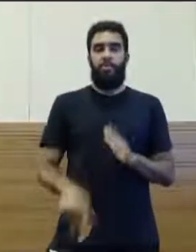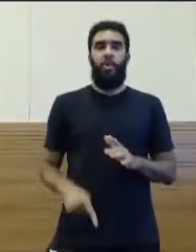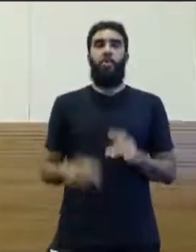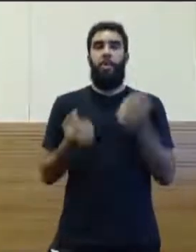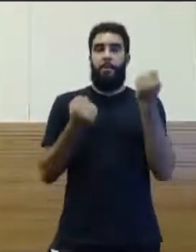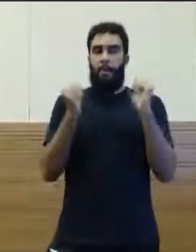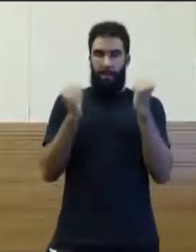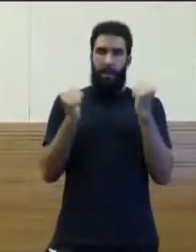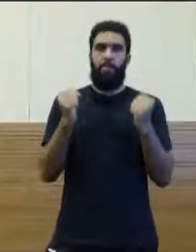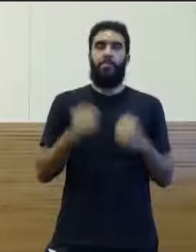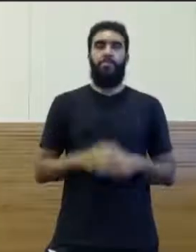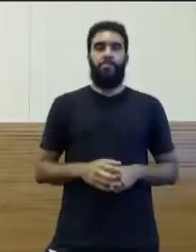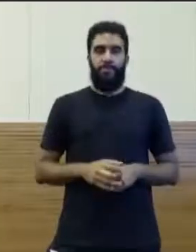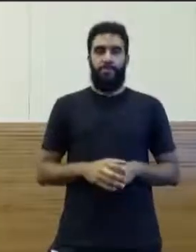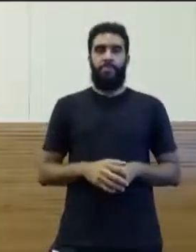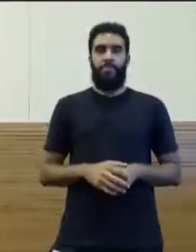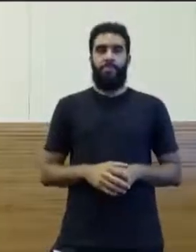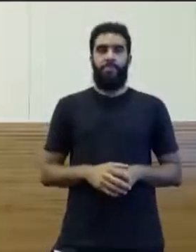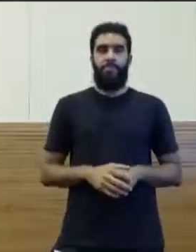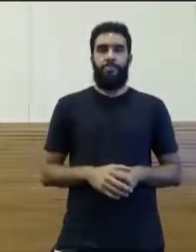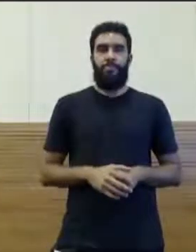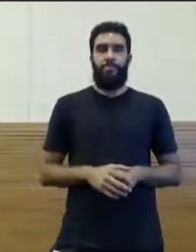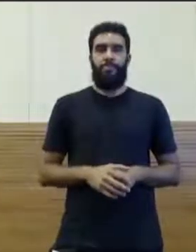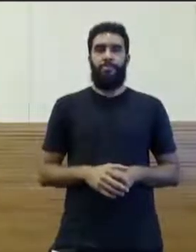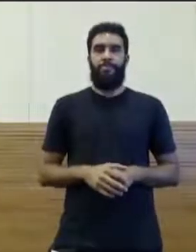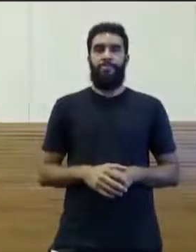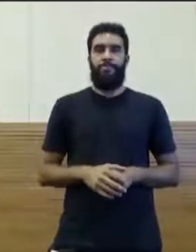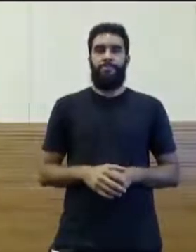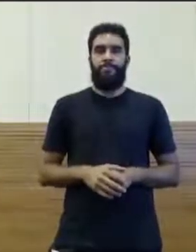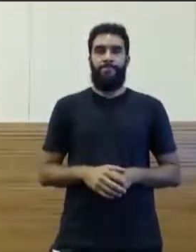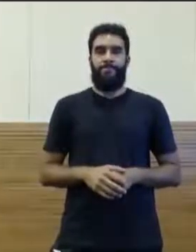and each of these capacity trainings